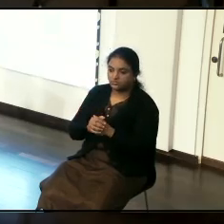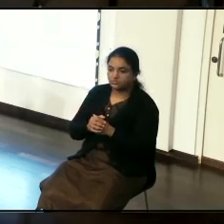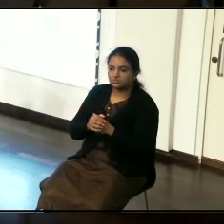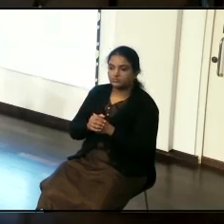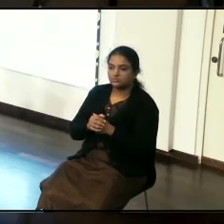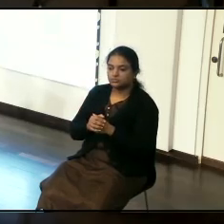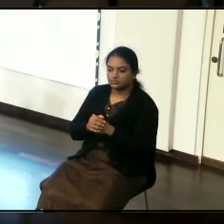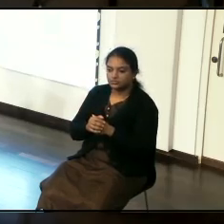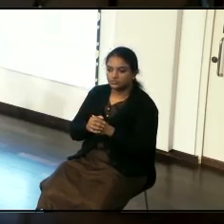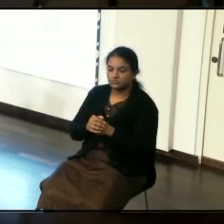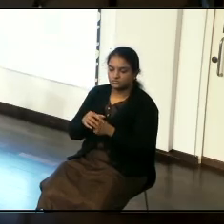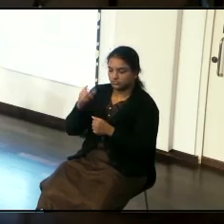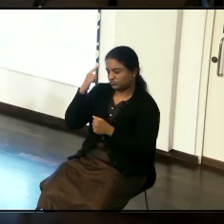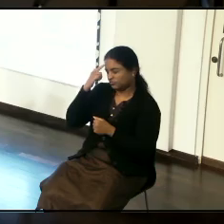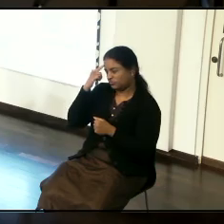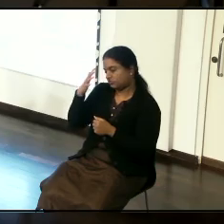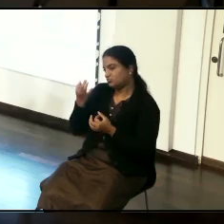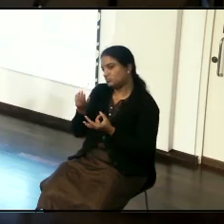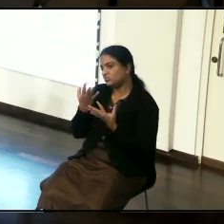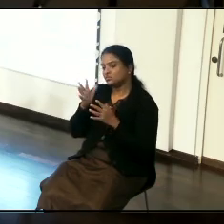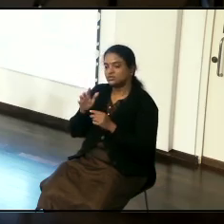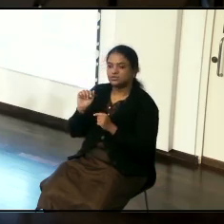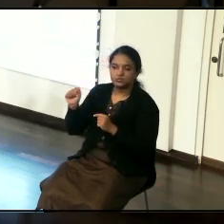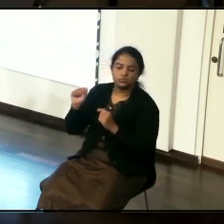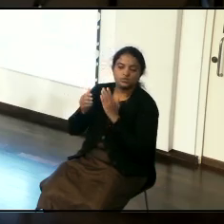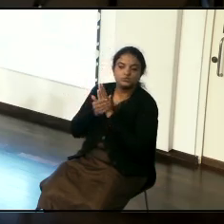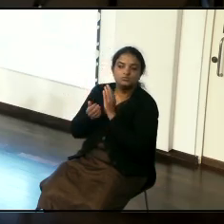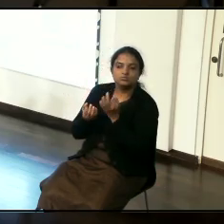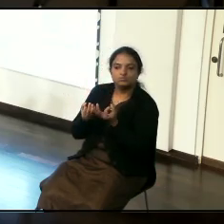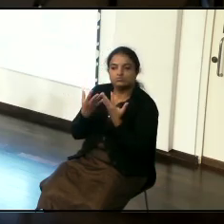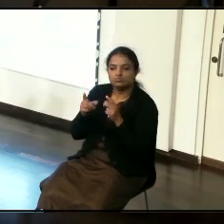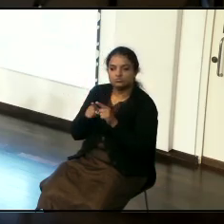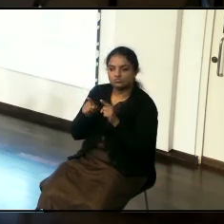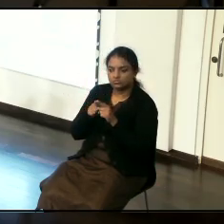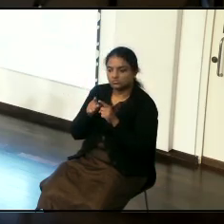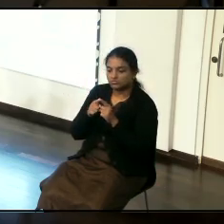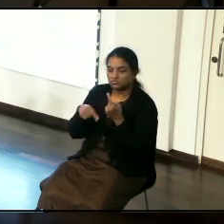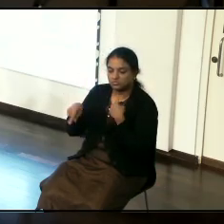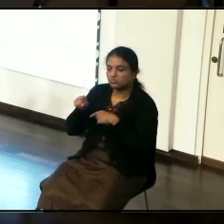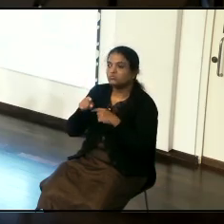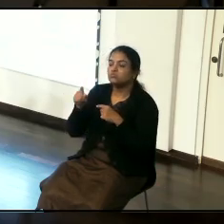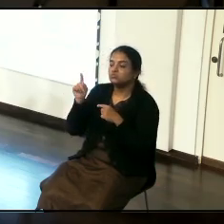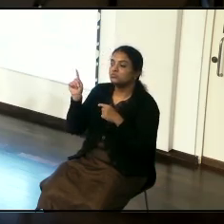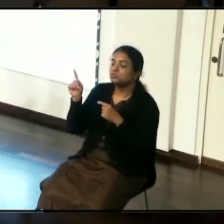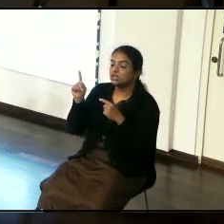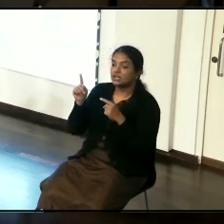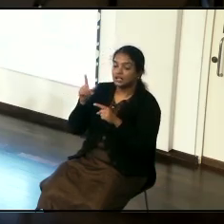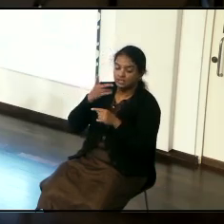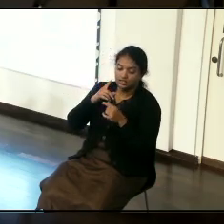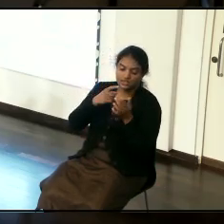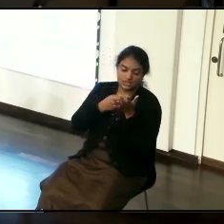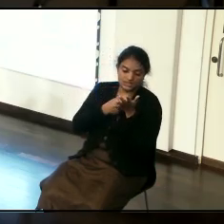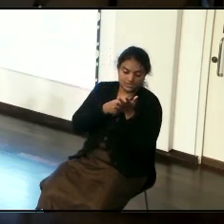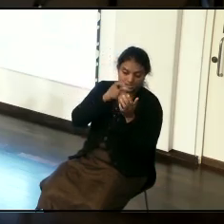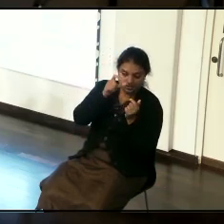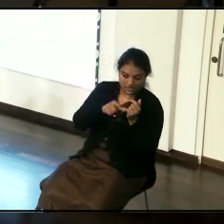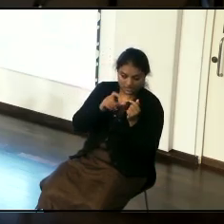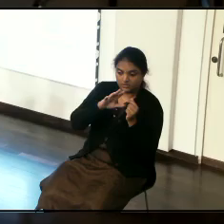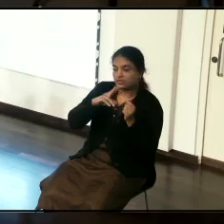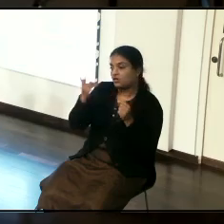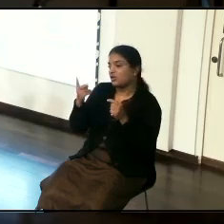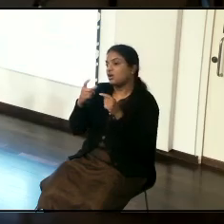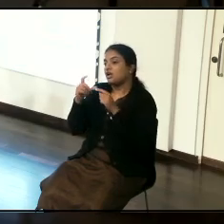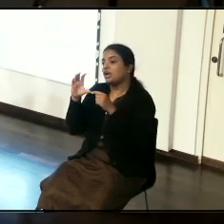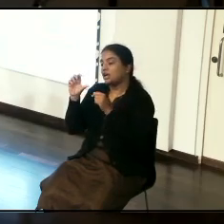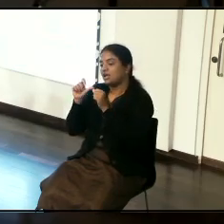and they're very talented. So like Deshna and Carol worked on it. Deshna and Carol Deshna did in the Carol. initial phases, Yeah, and then and then